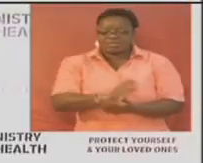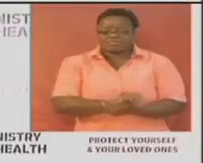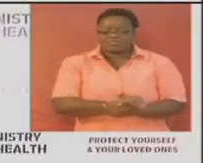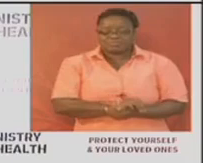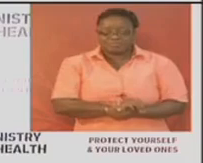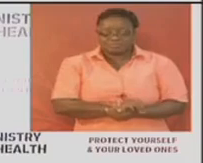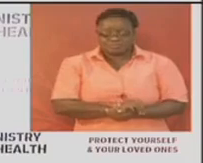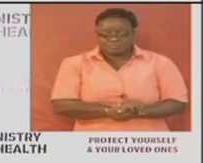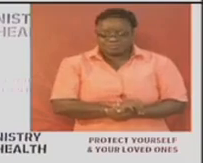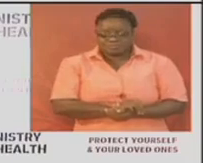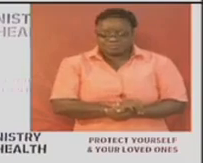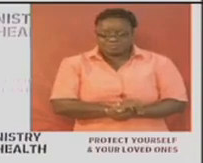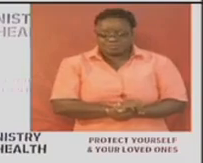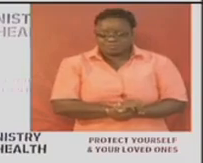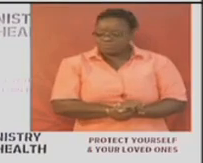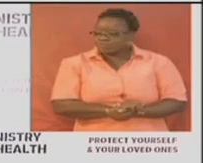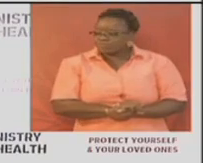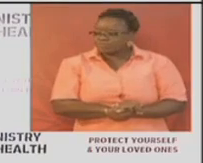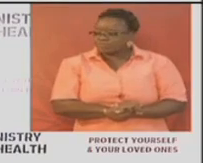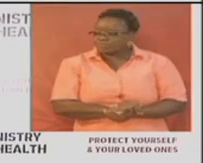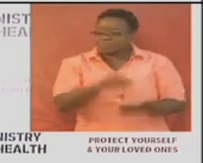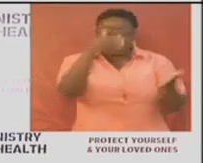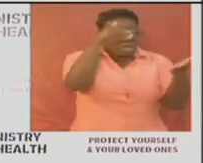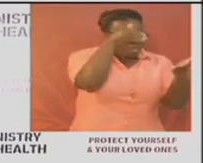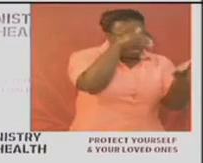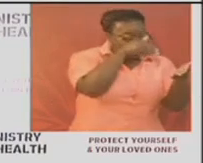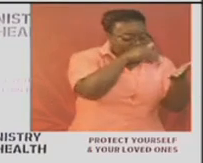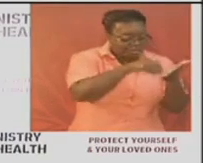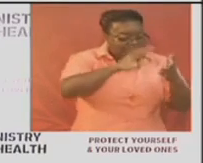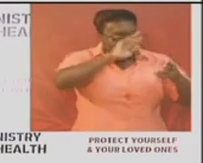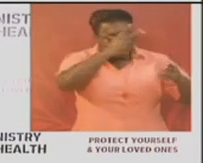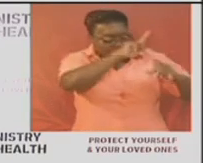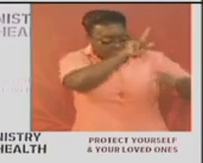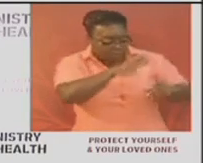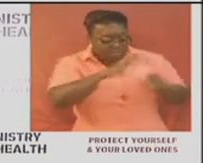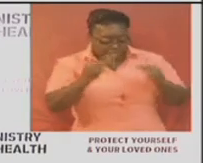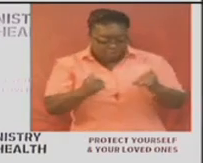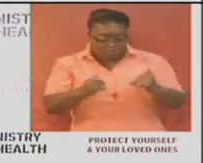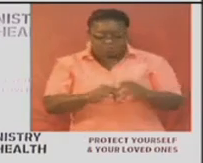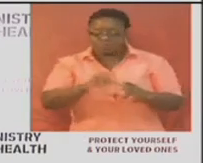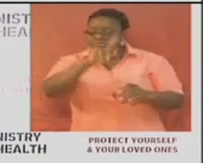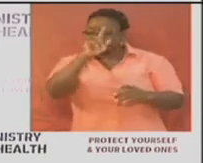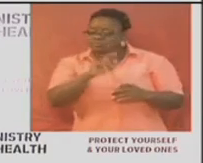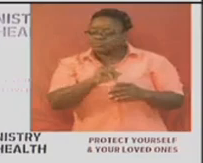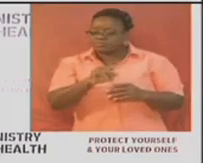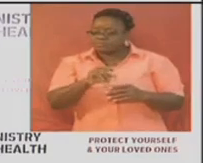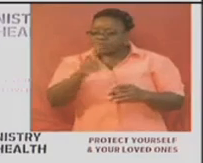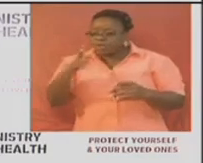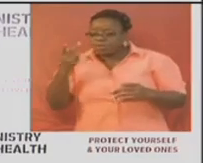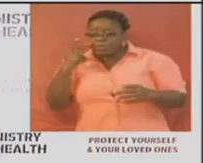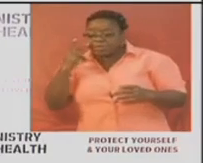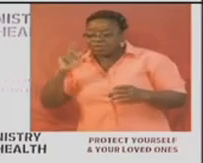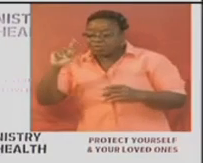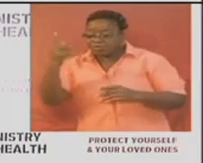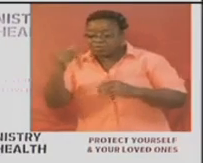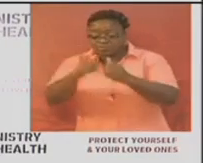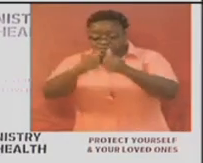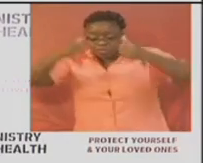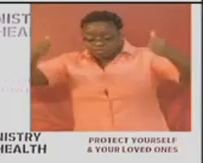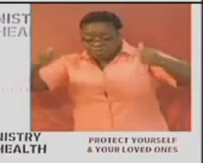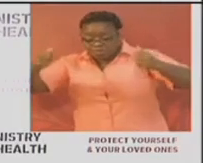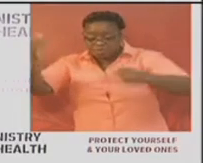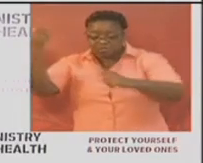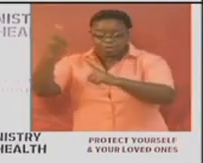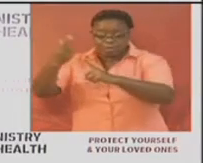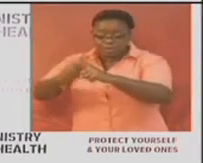Okay. So again, we would have had no cases. You noted before, I think it would have made the front of the news some months ago when we